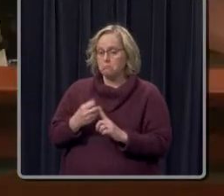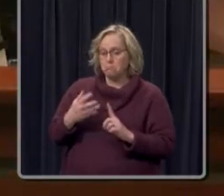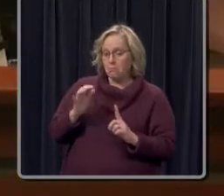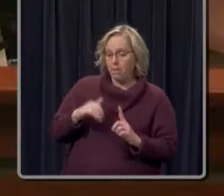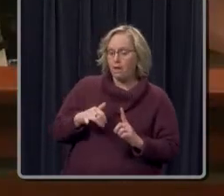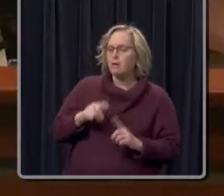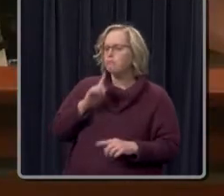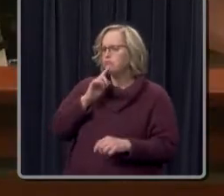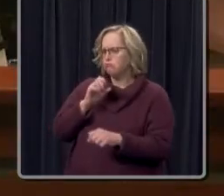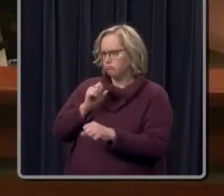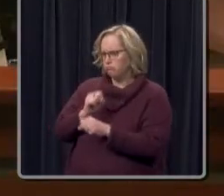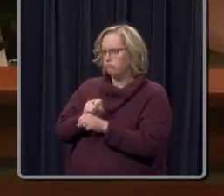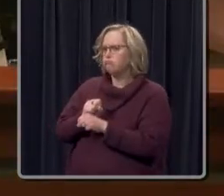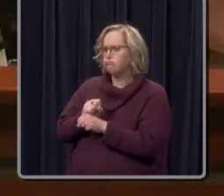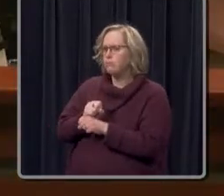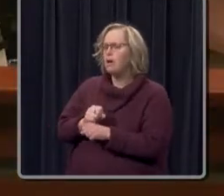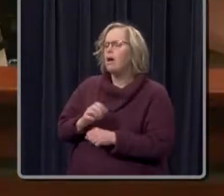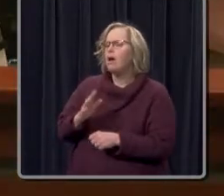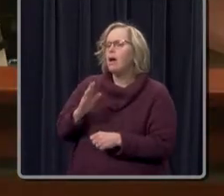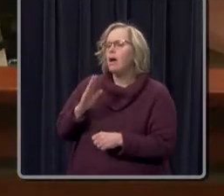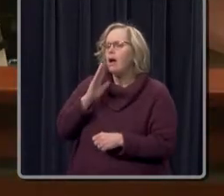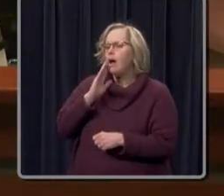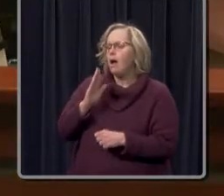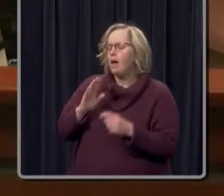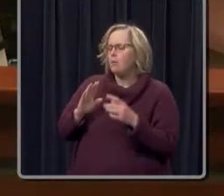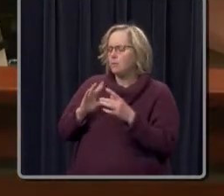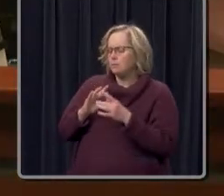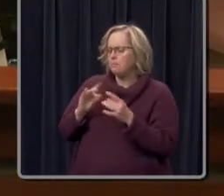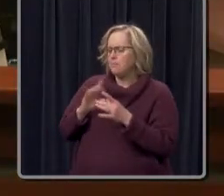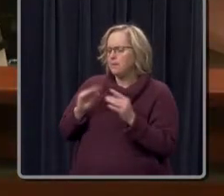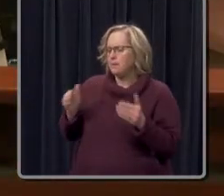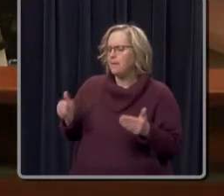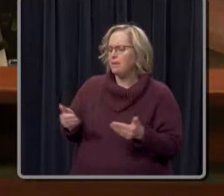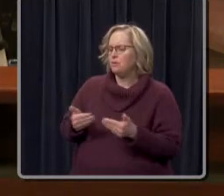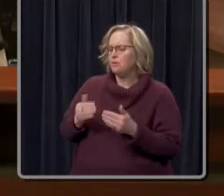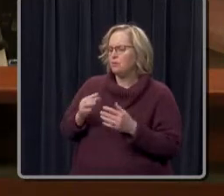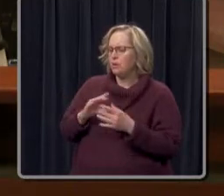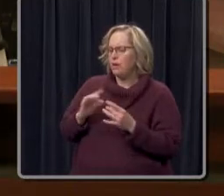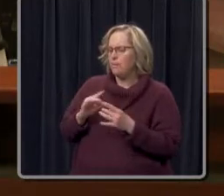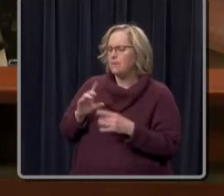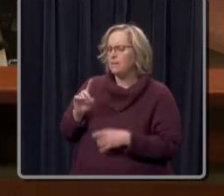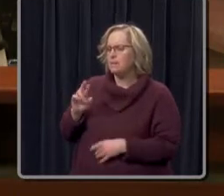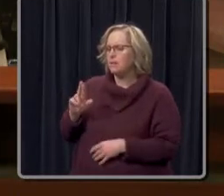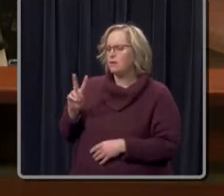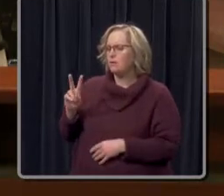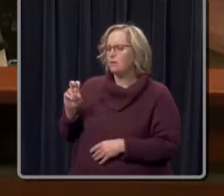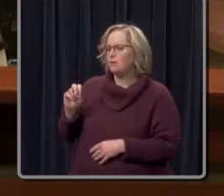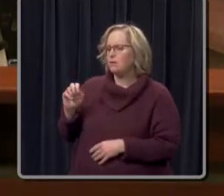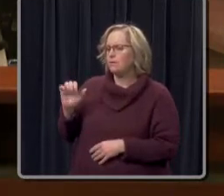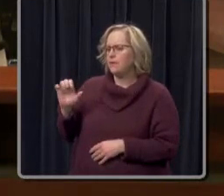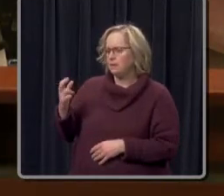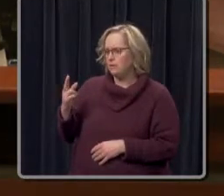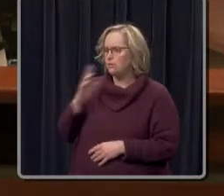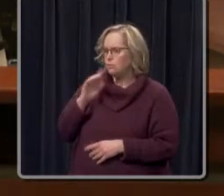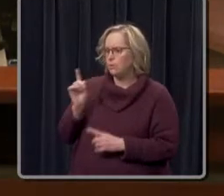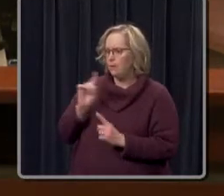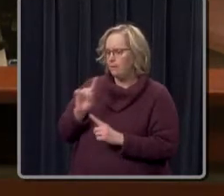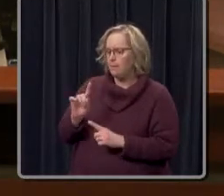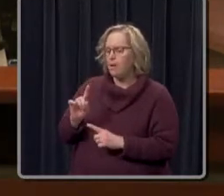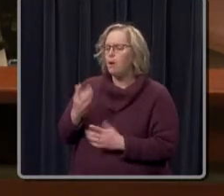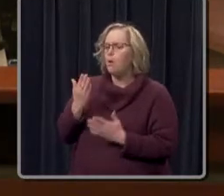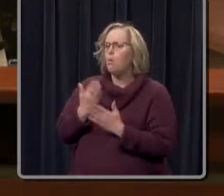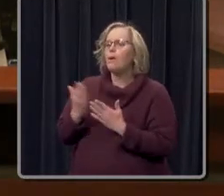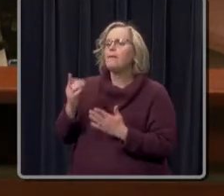I may make a couple of introductory comments as Dr. Veach is heading up. One of the things that you all well know based